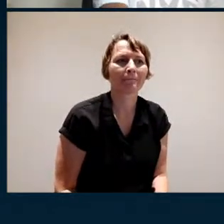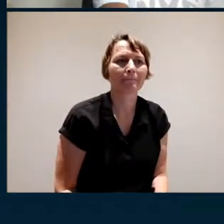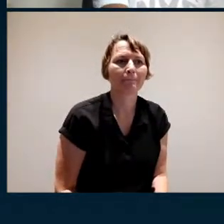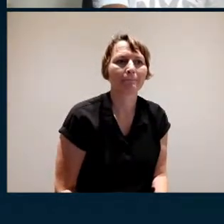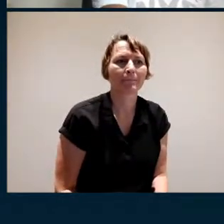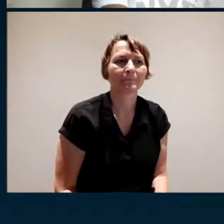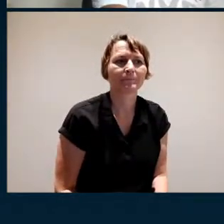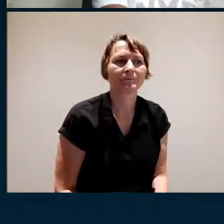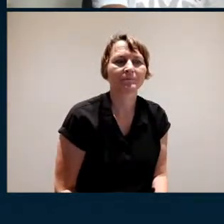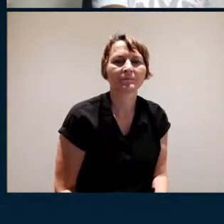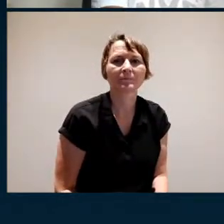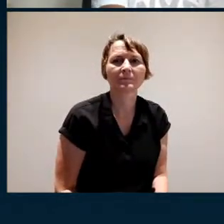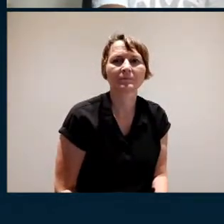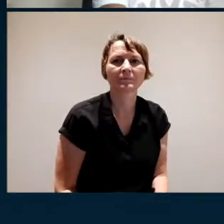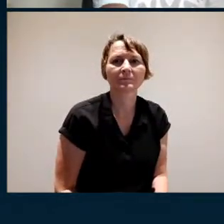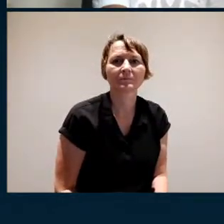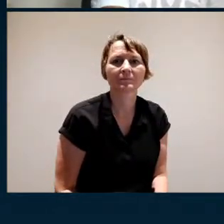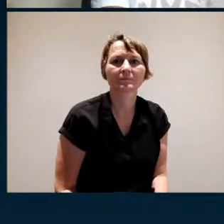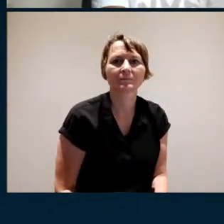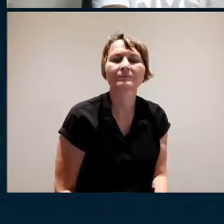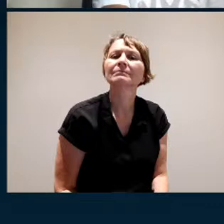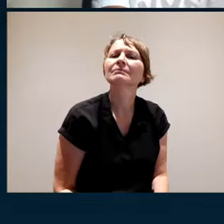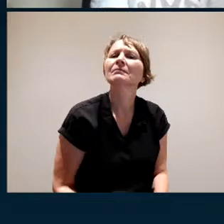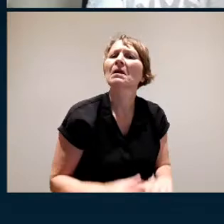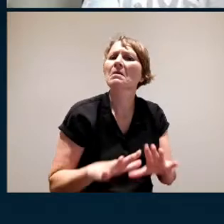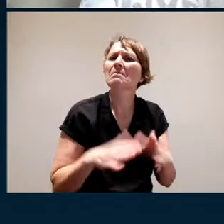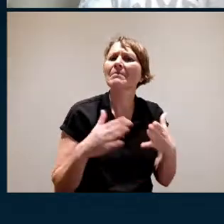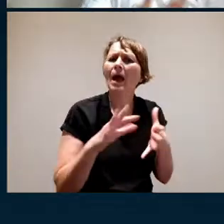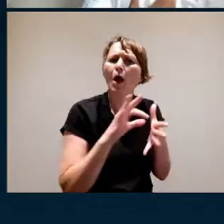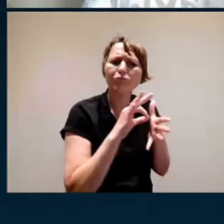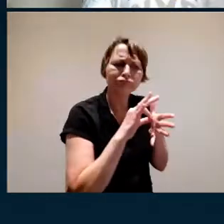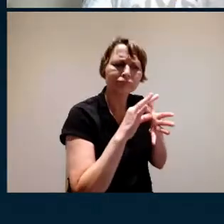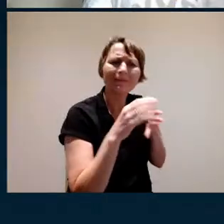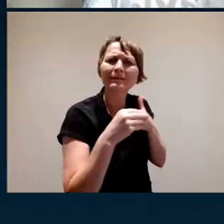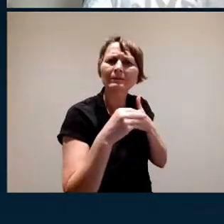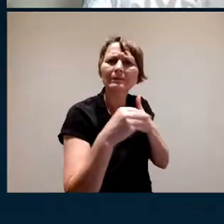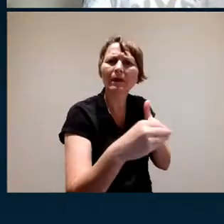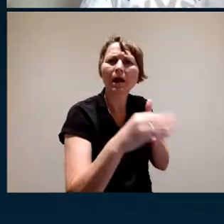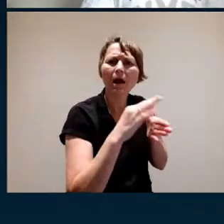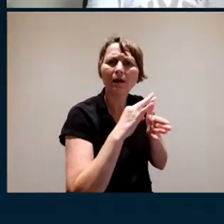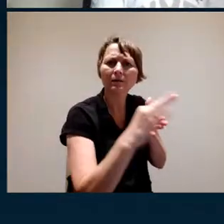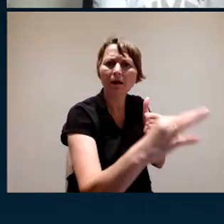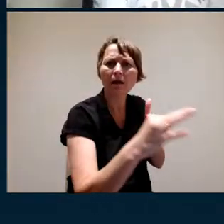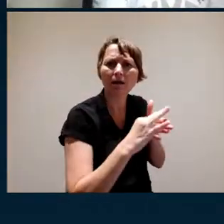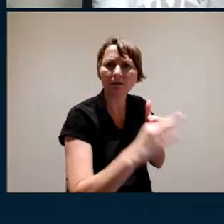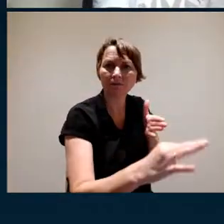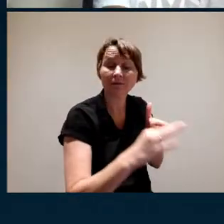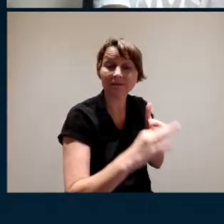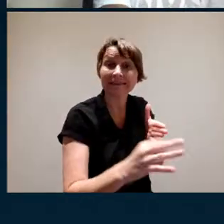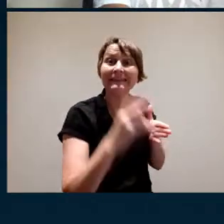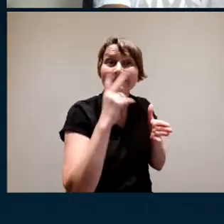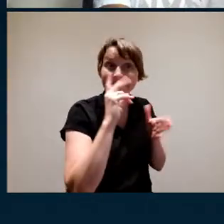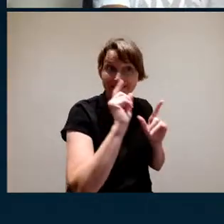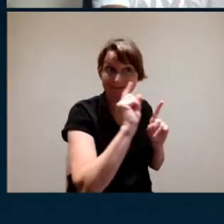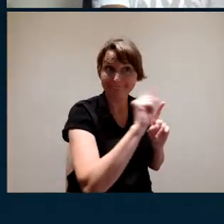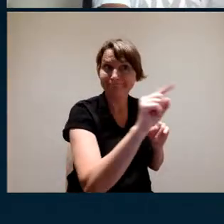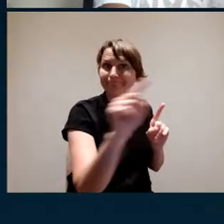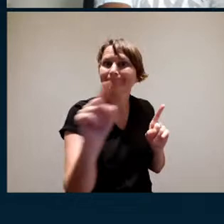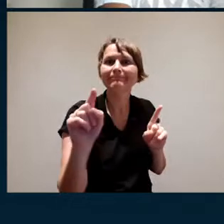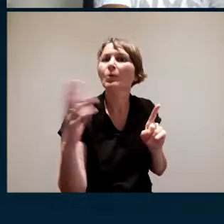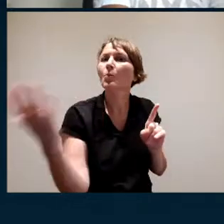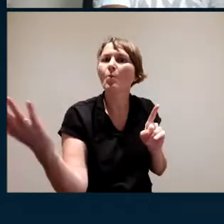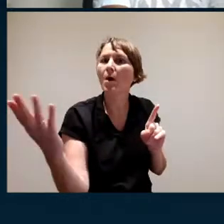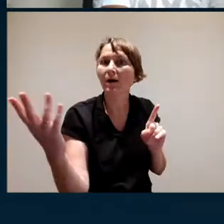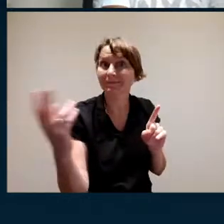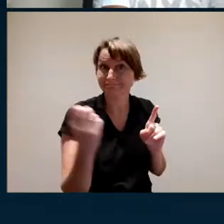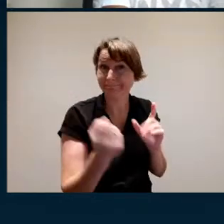coming to the guidelines of it. So the patterns, what we see more frequently are